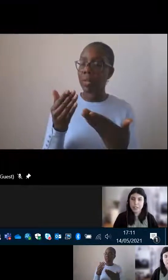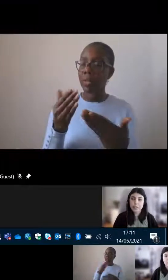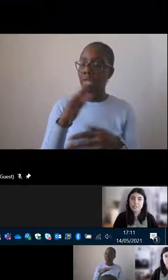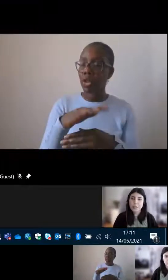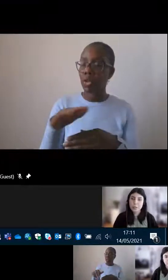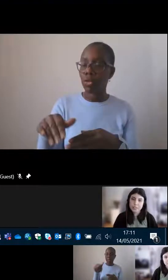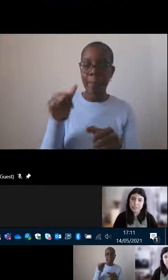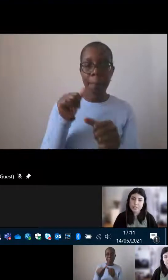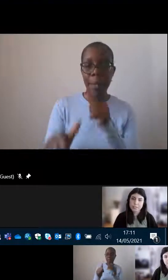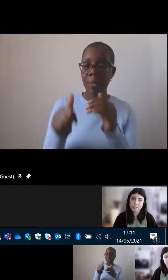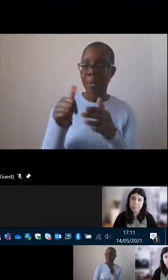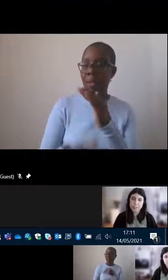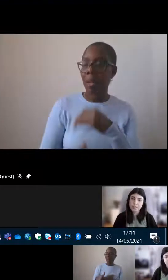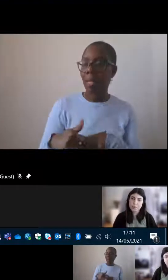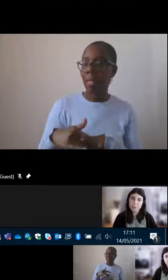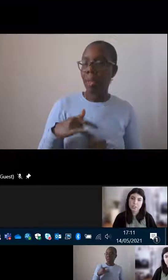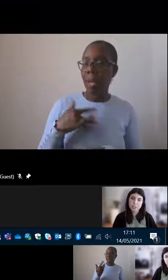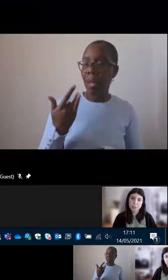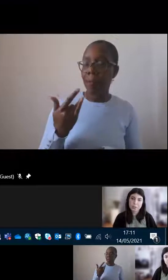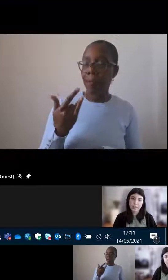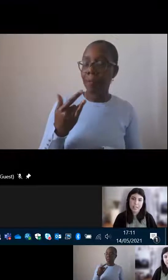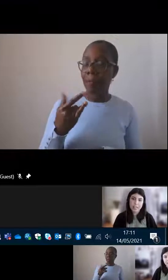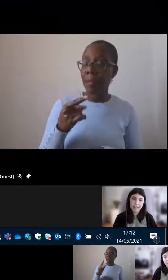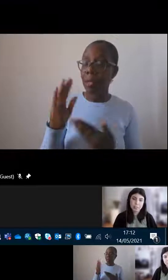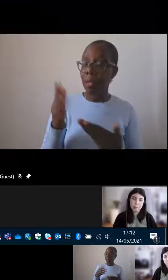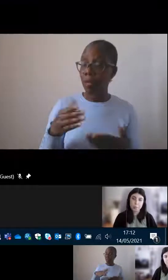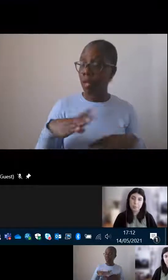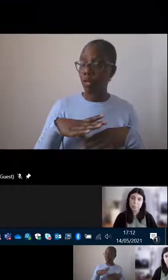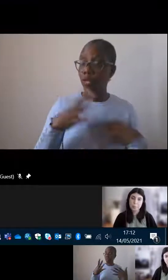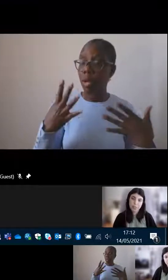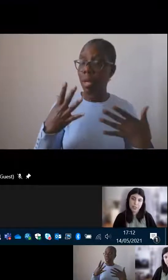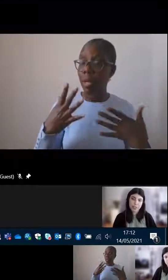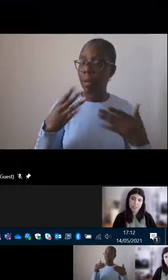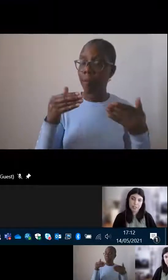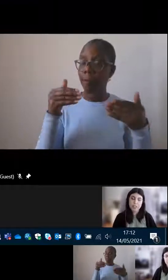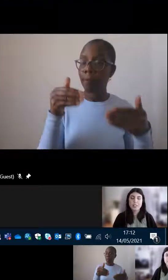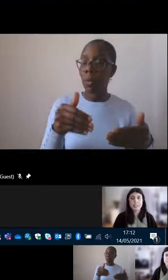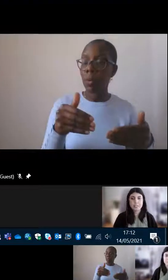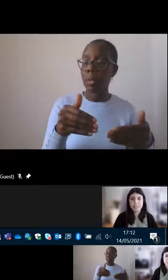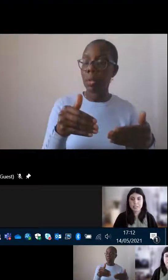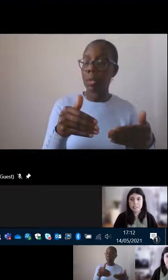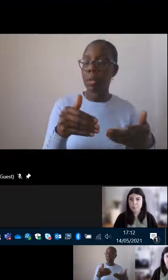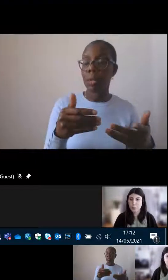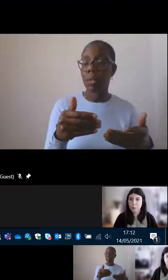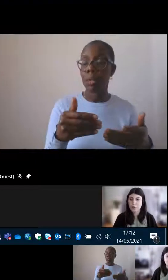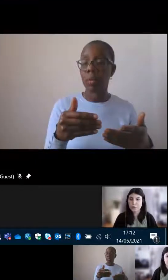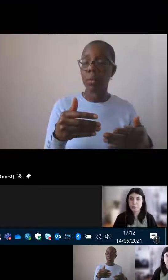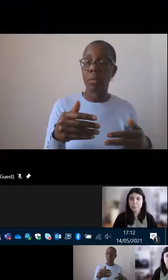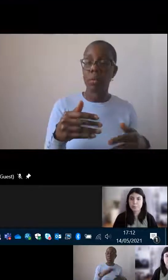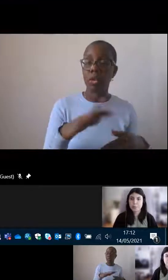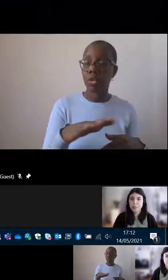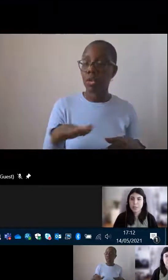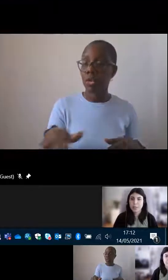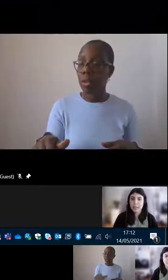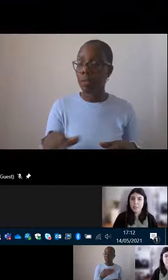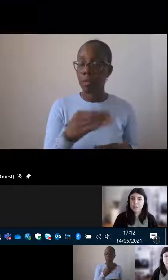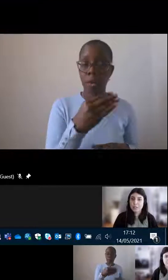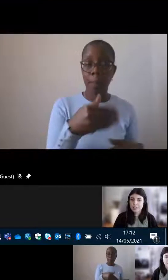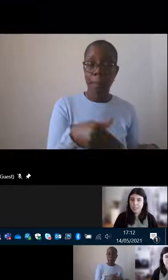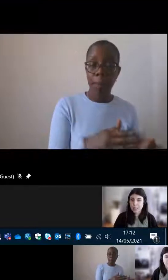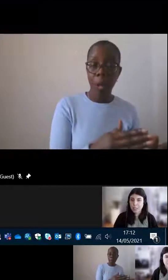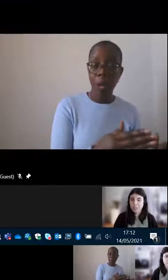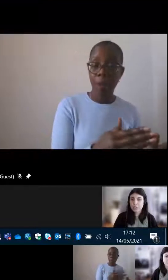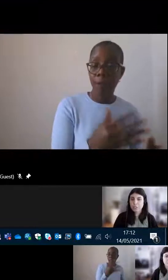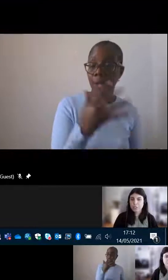free, and it focuses on families with children aged from birth to 5 years old. At